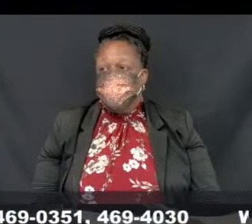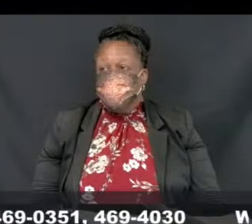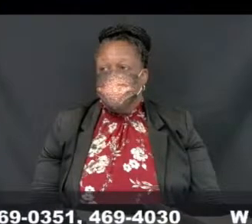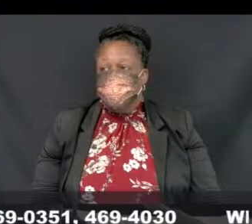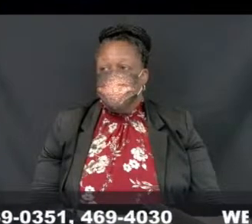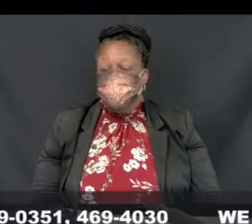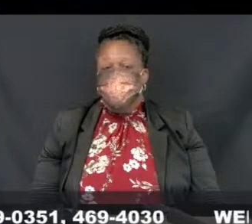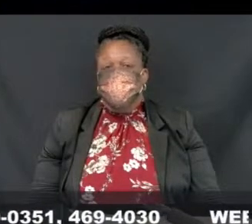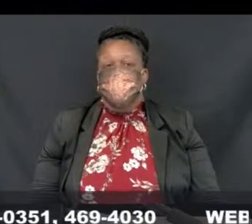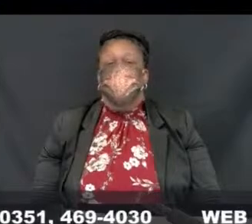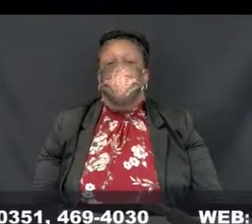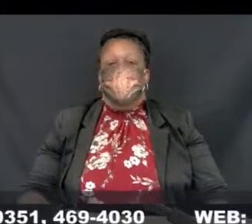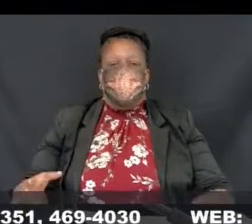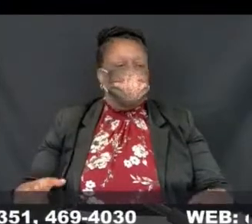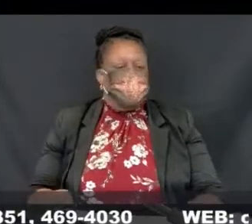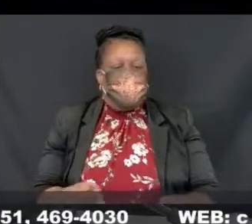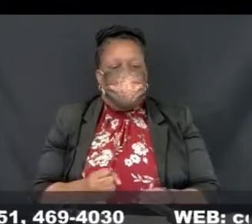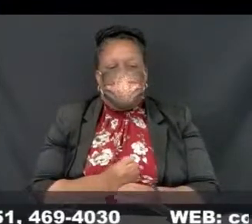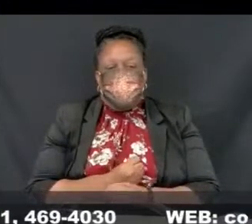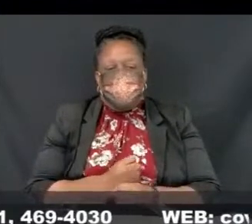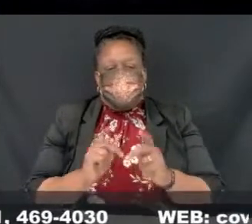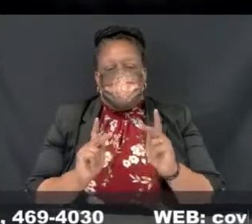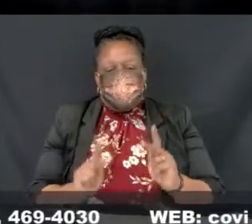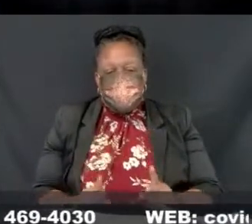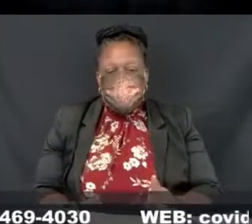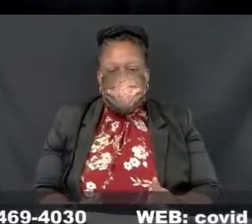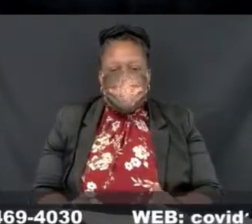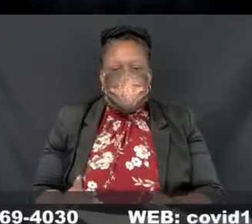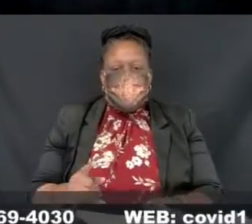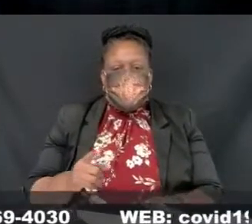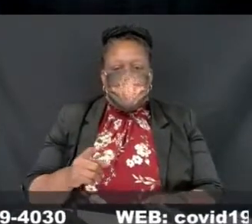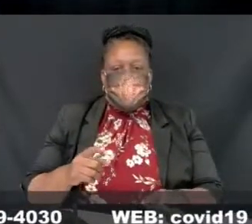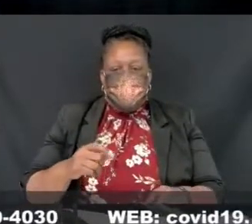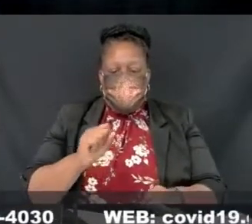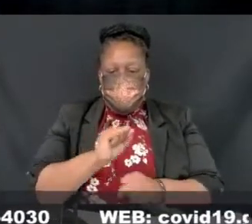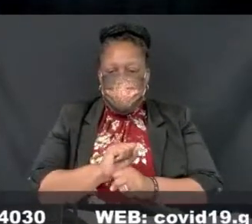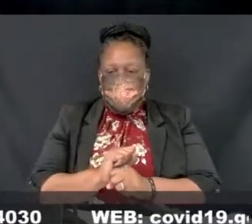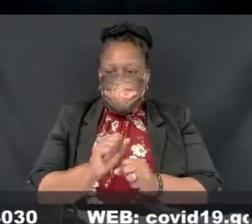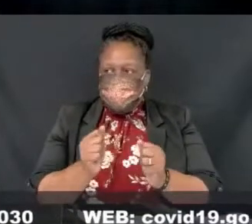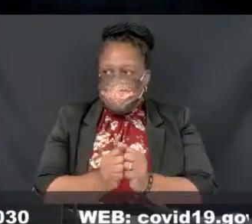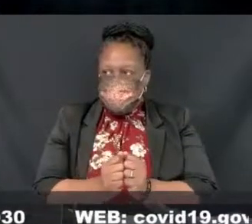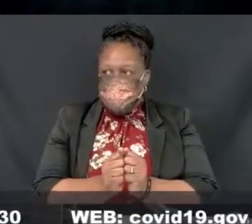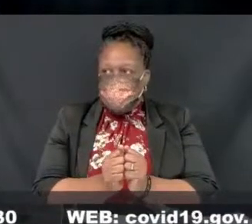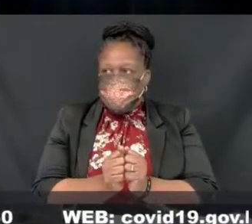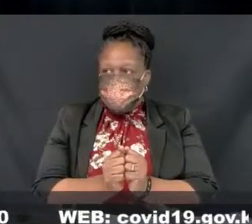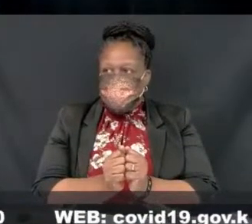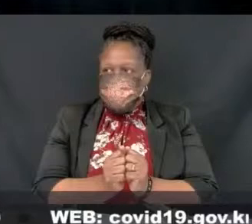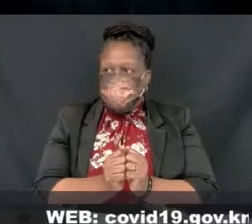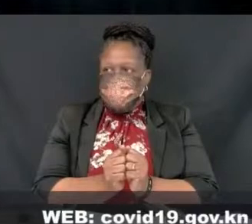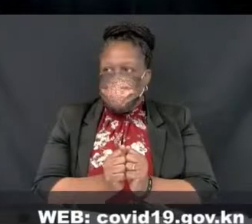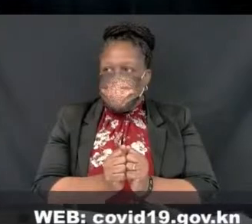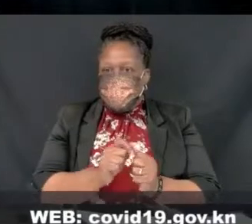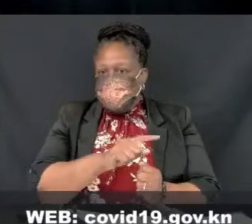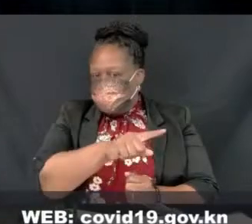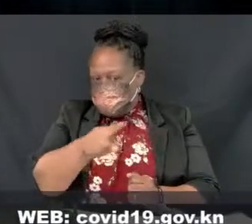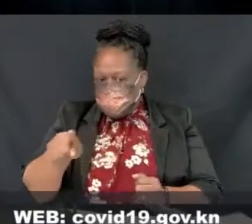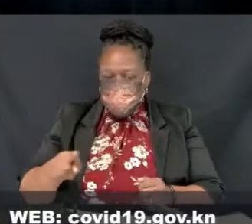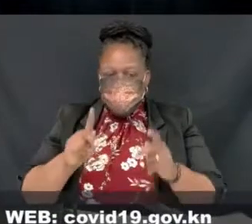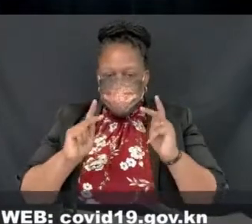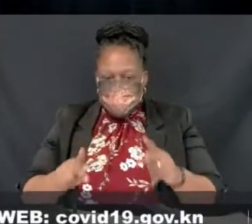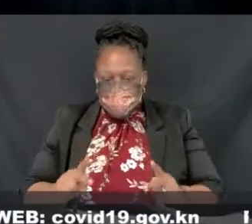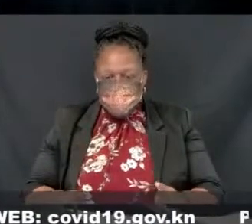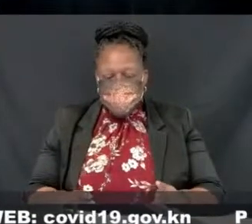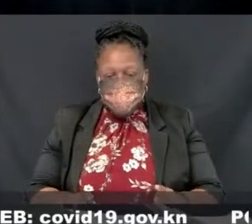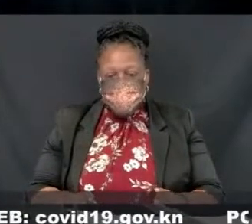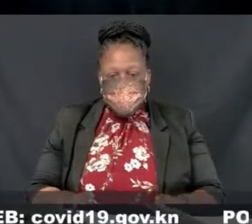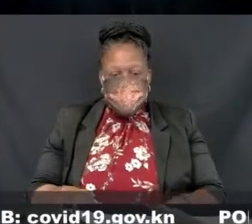public, the general public, got involved in the state of emergency. The general public kept us on